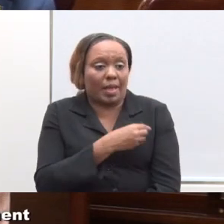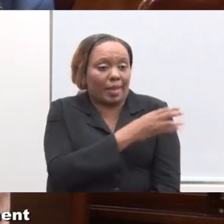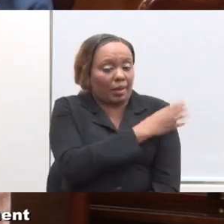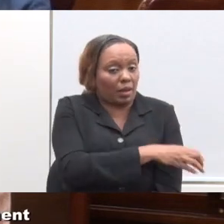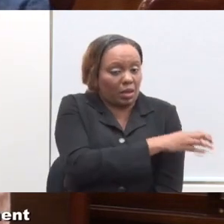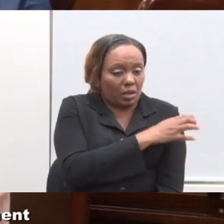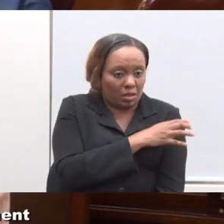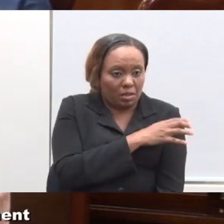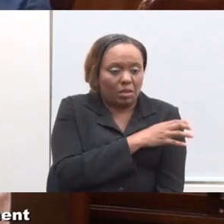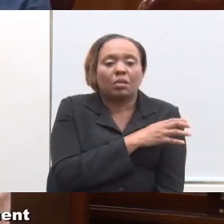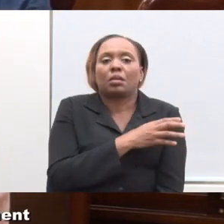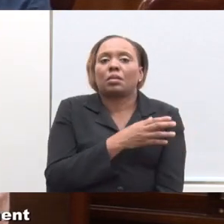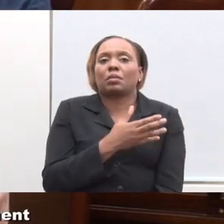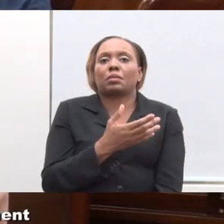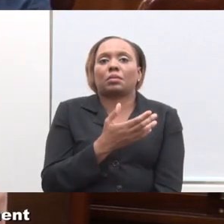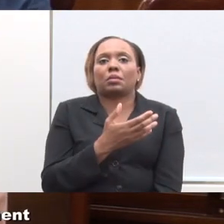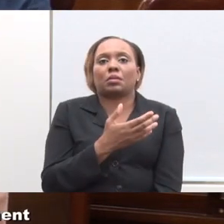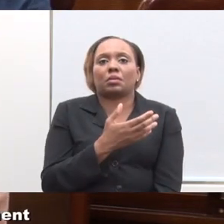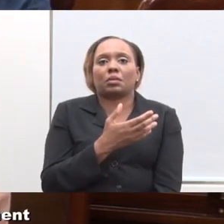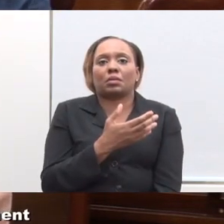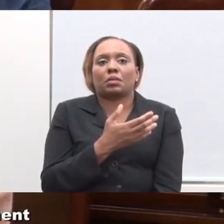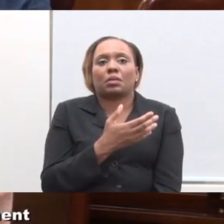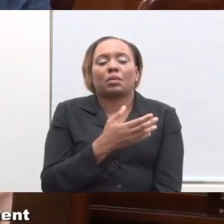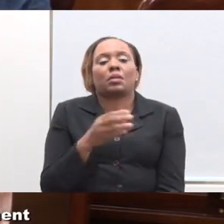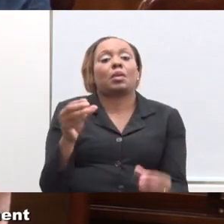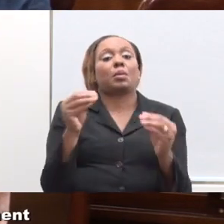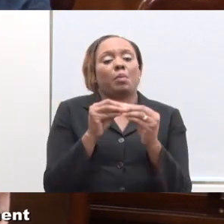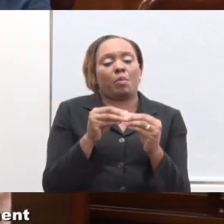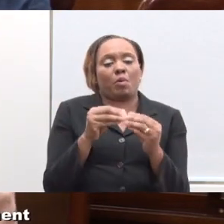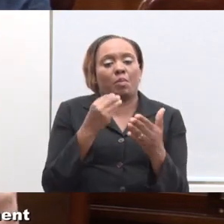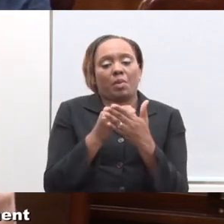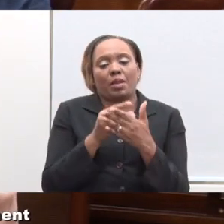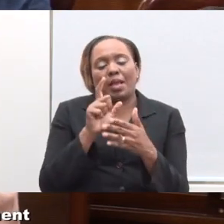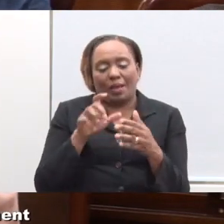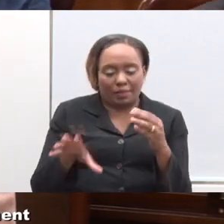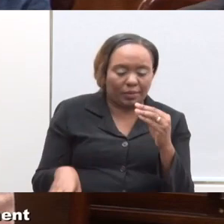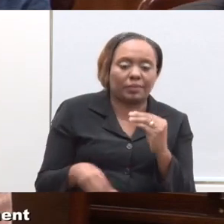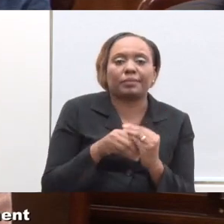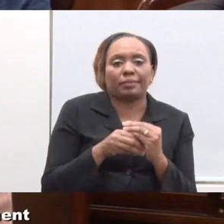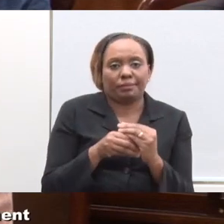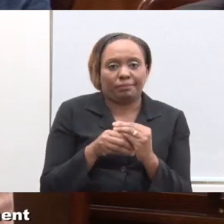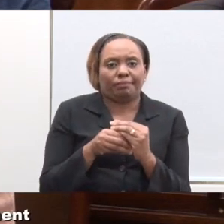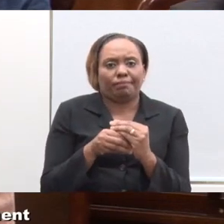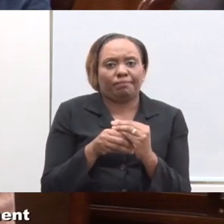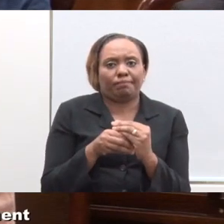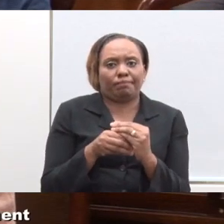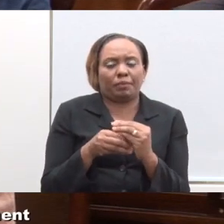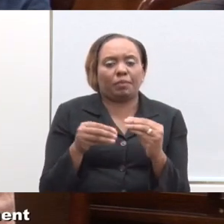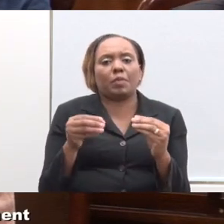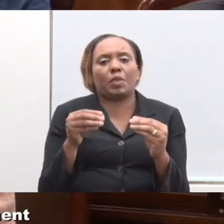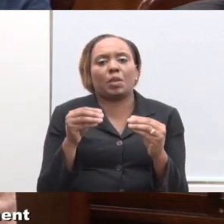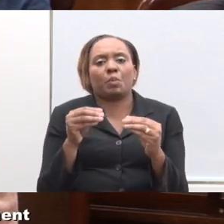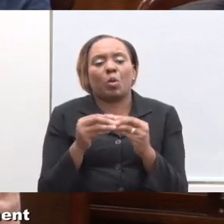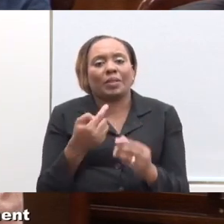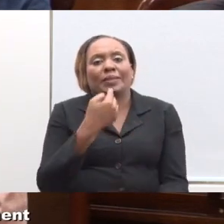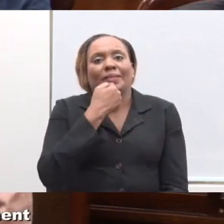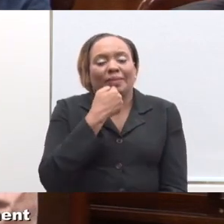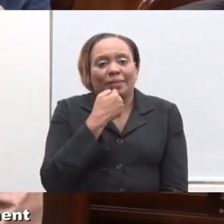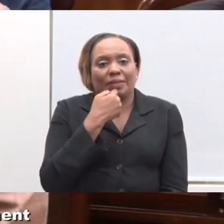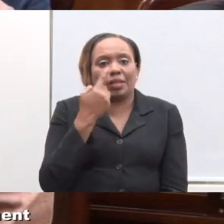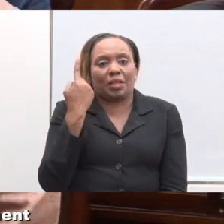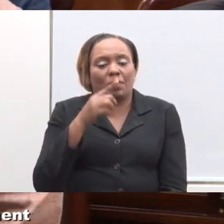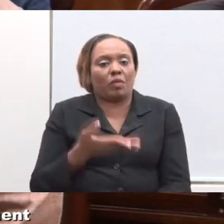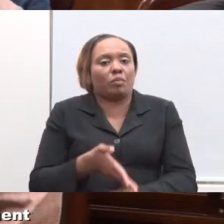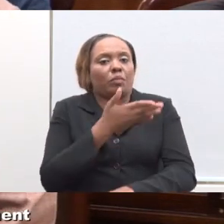the polyclinics, there is additional expenditure that we have now urgently to face to enhance our hospital